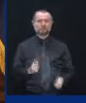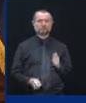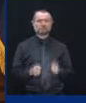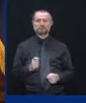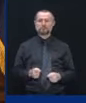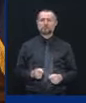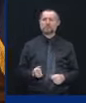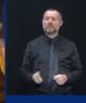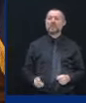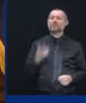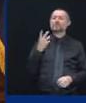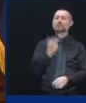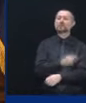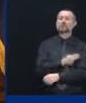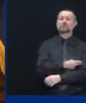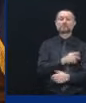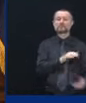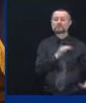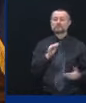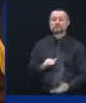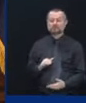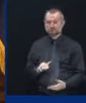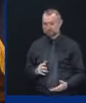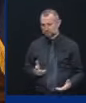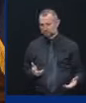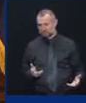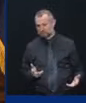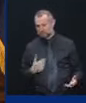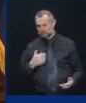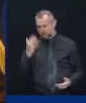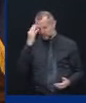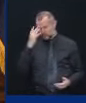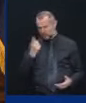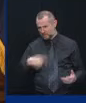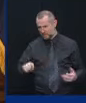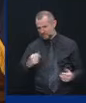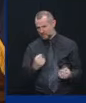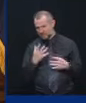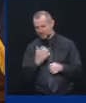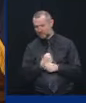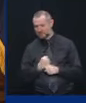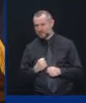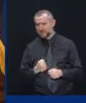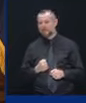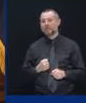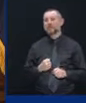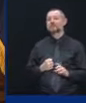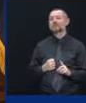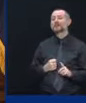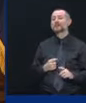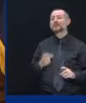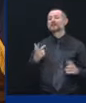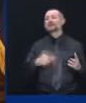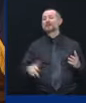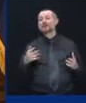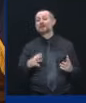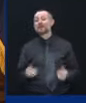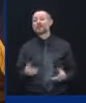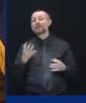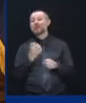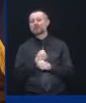have? I can tell you what I have next week. I can't tell you more than that.